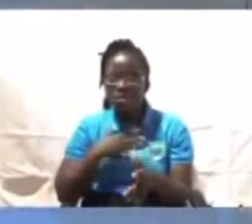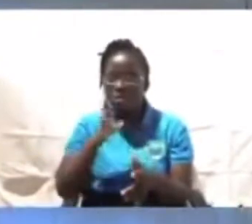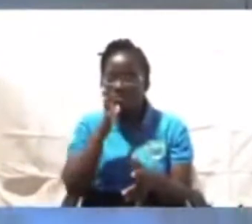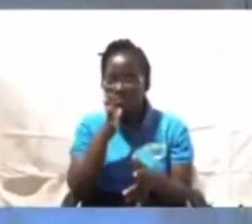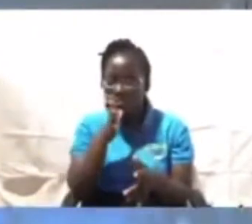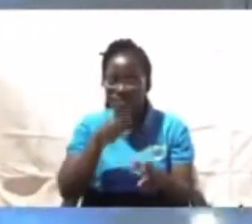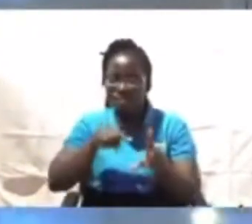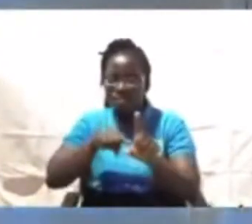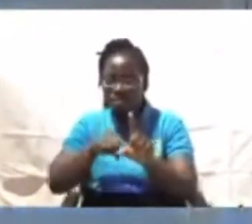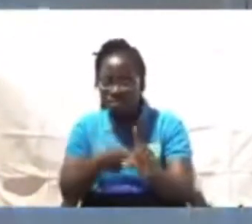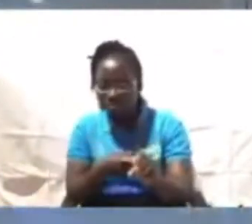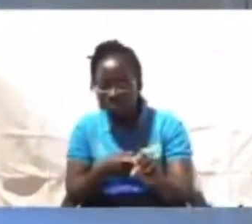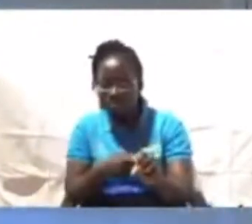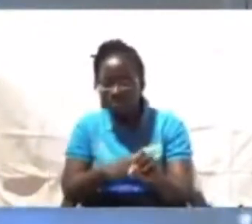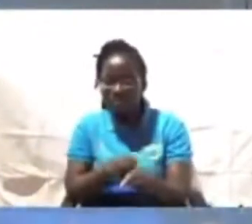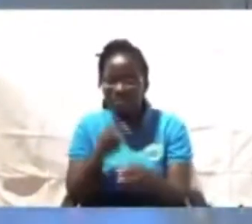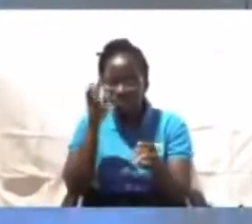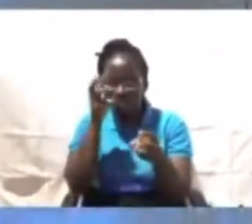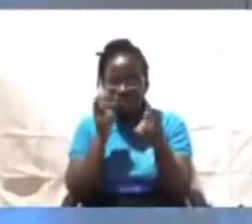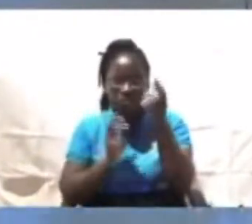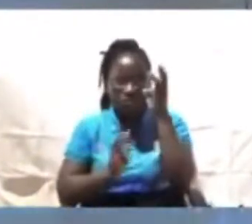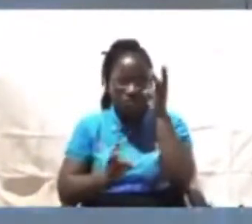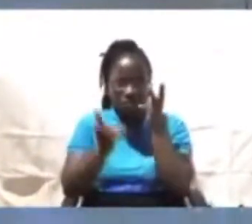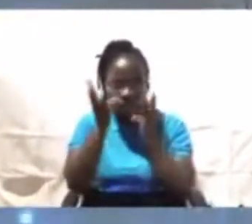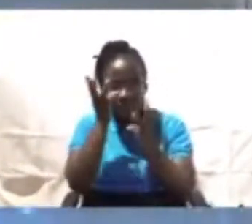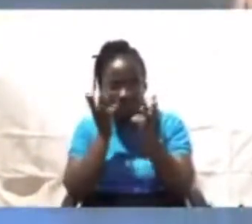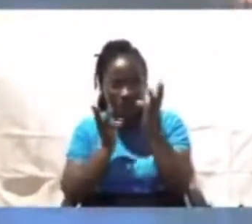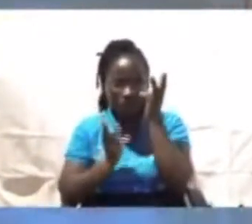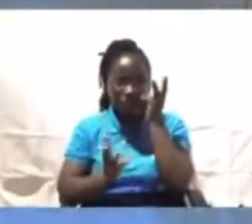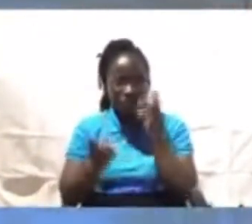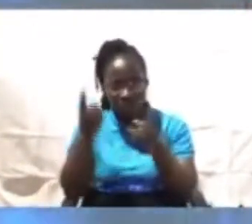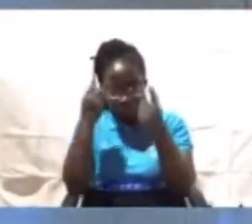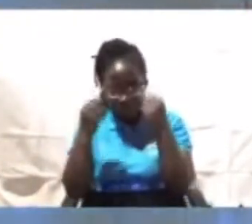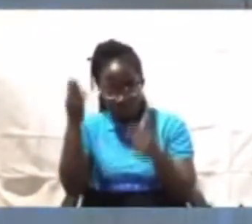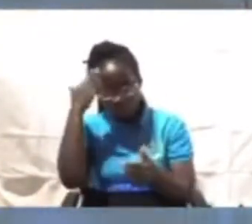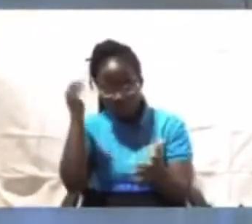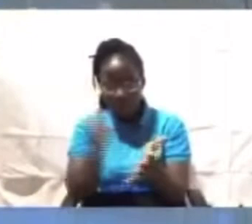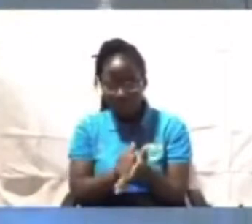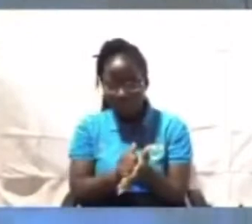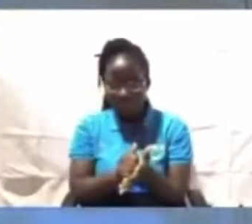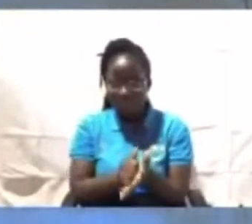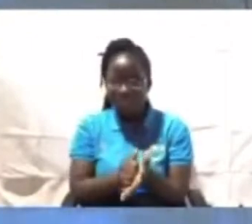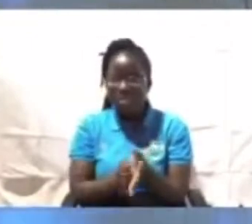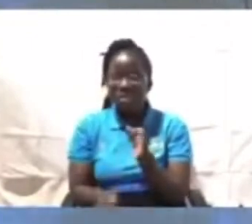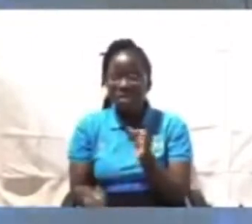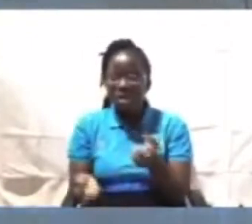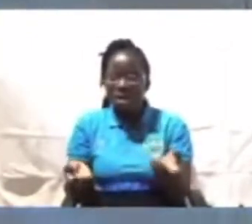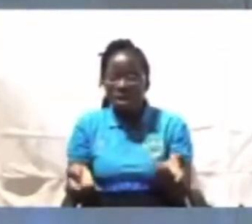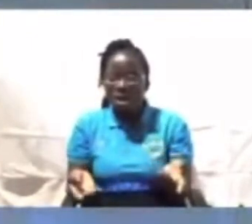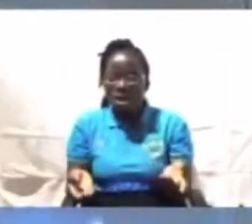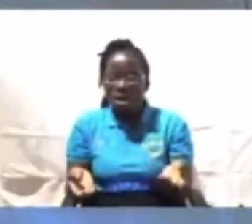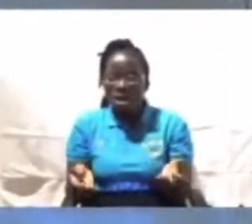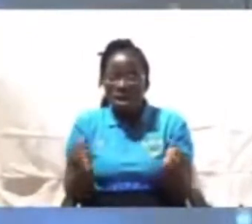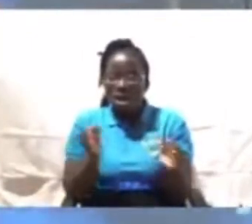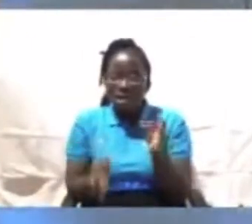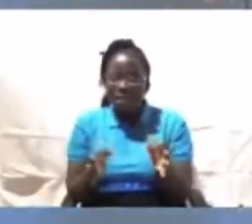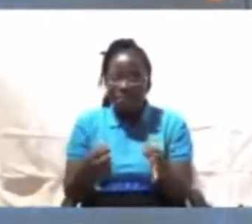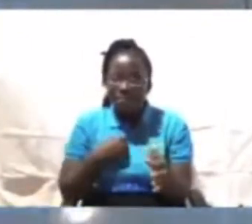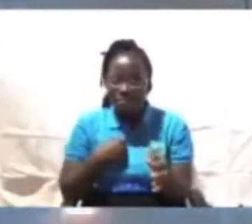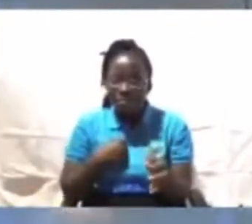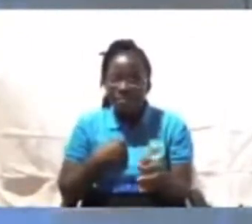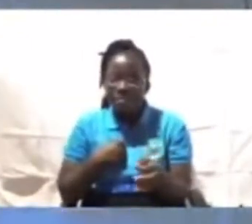tena super. Maybe ye no no. Praise God. O mani nyina esu.